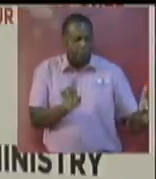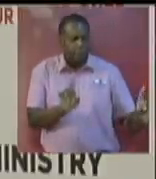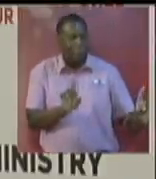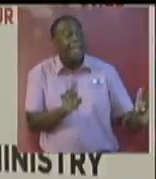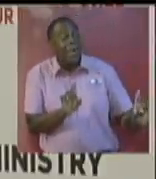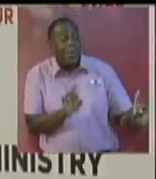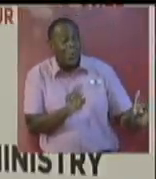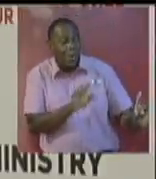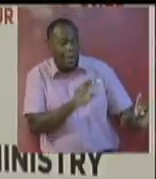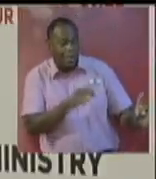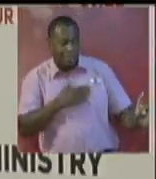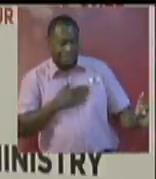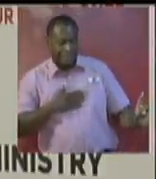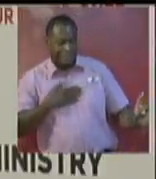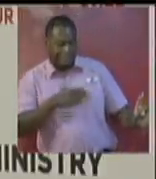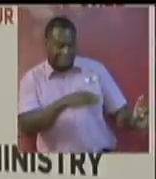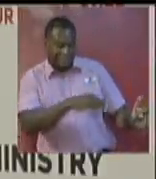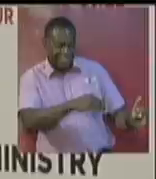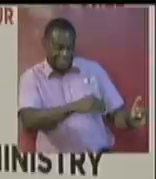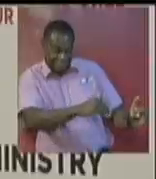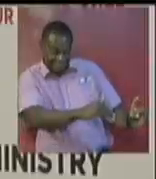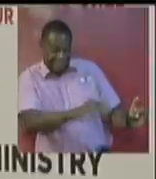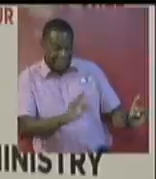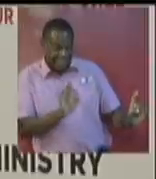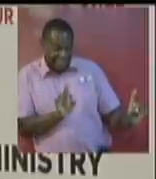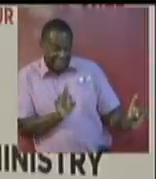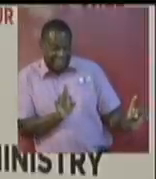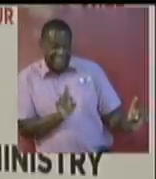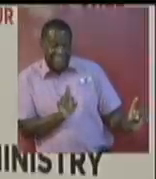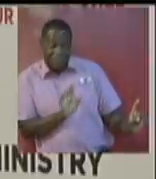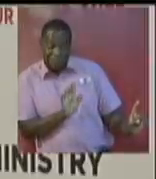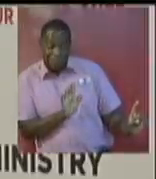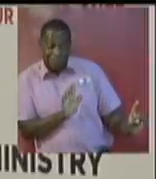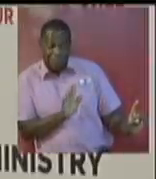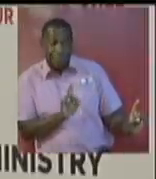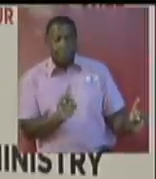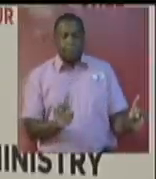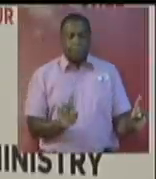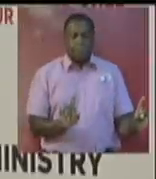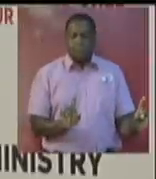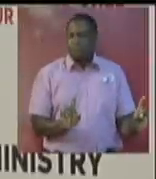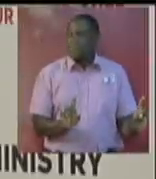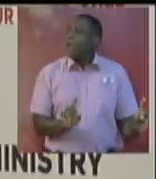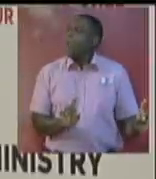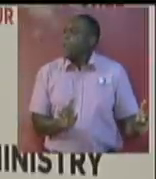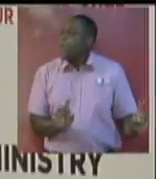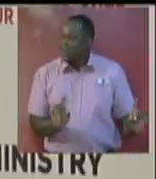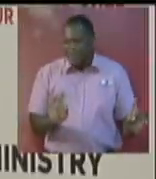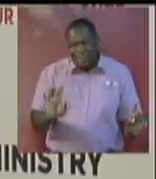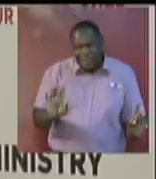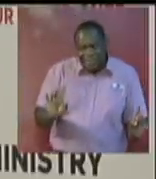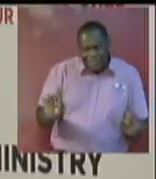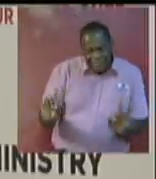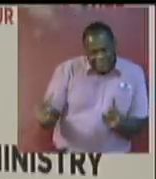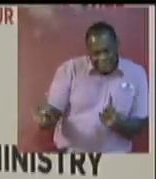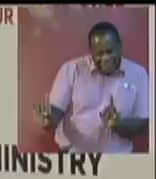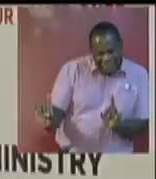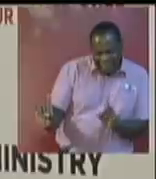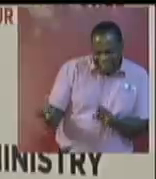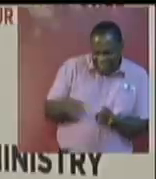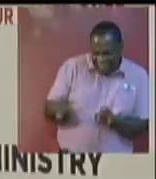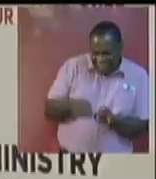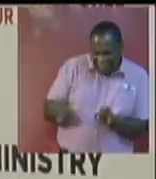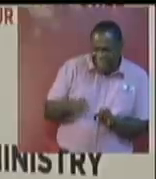person all the time. The temptation is to breach that 6 feet distance between you and the other person. I'm imploring everyone to remember